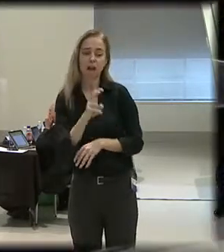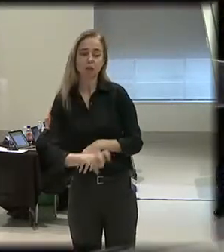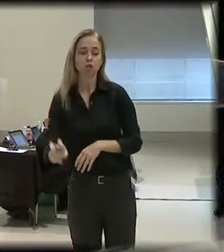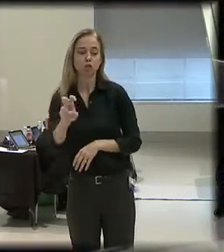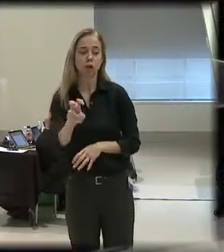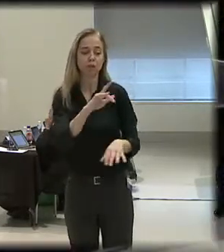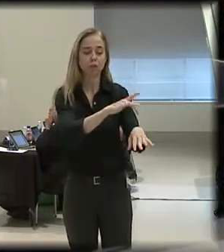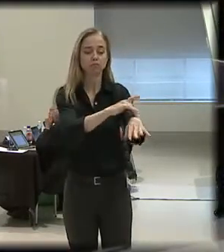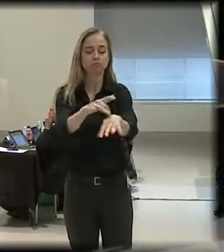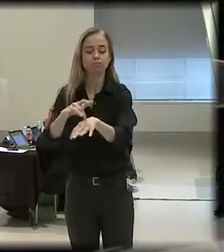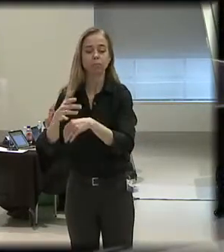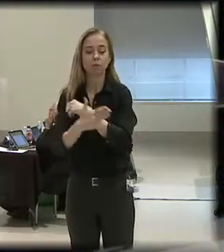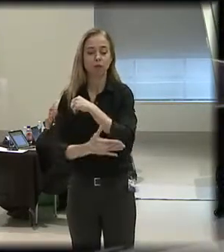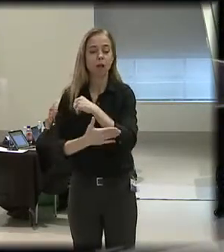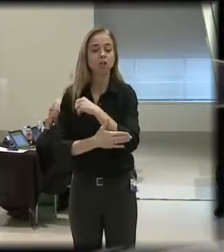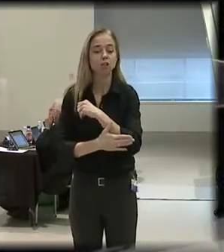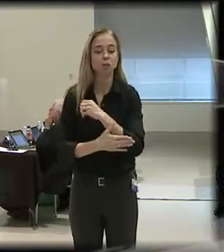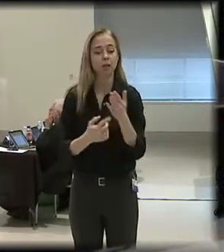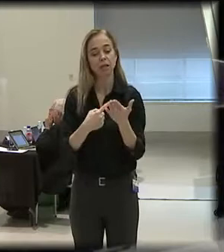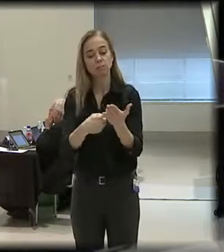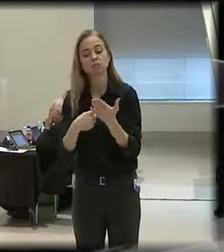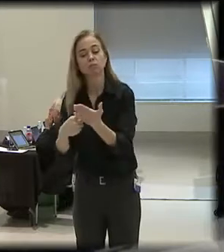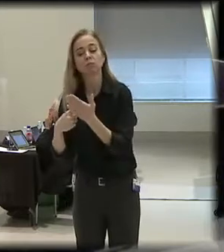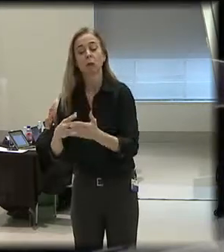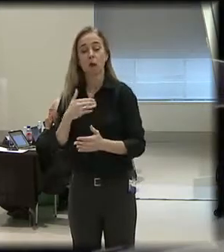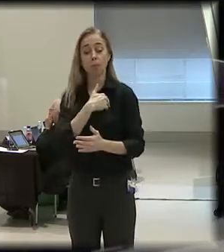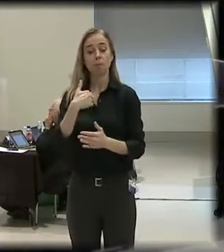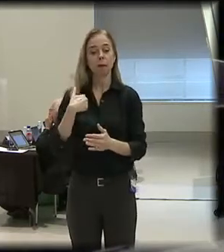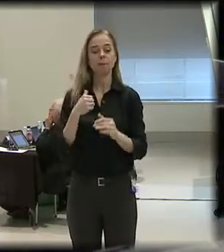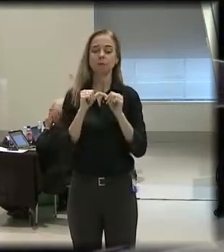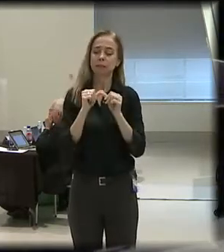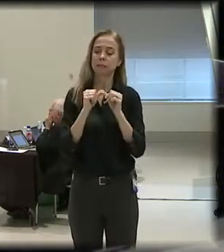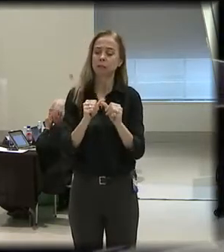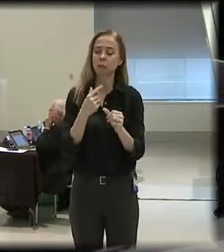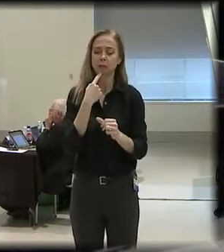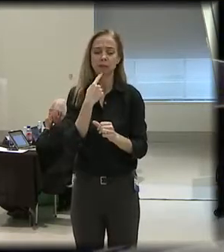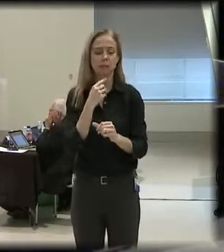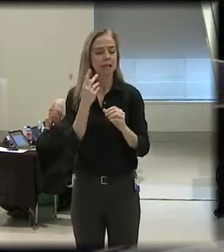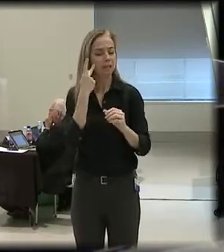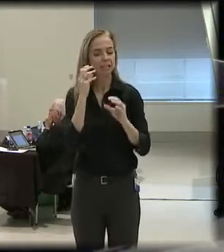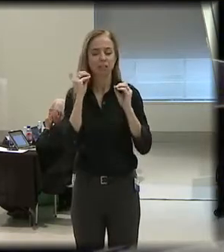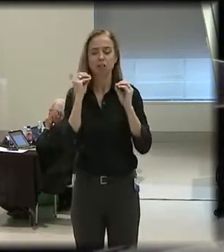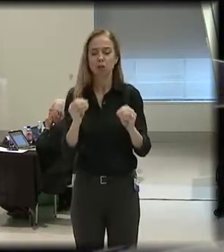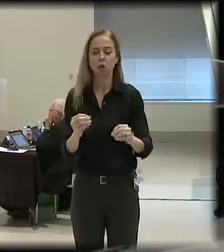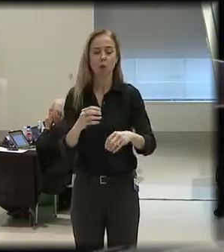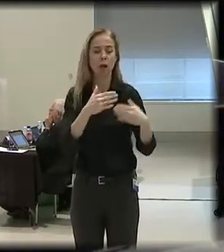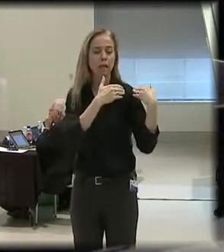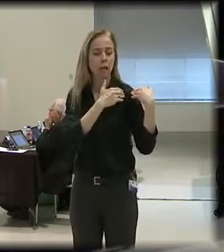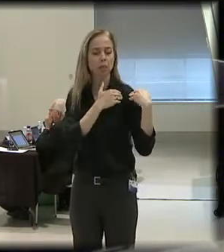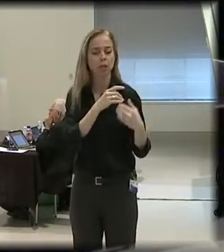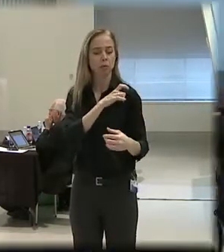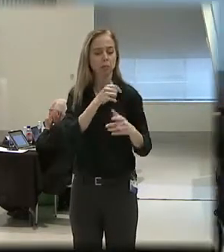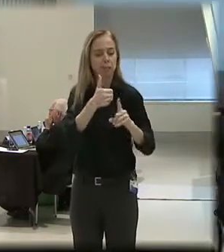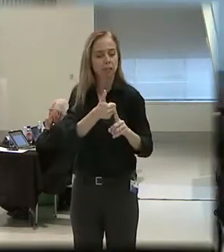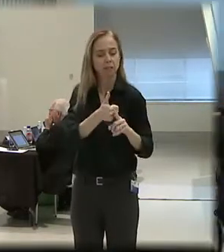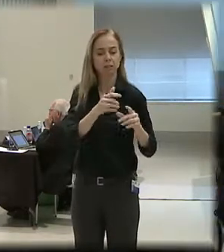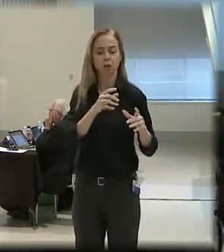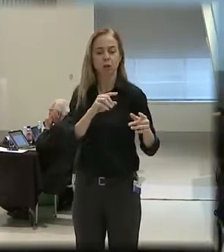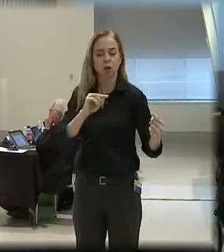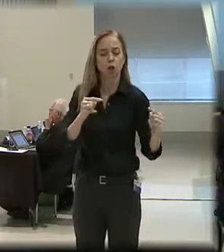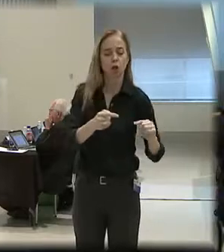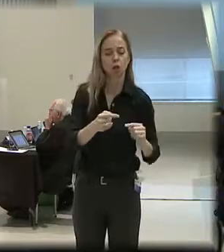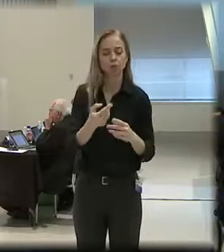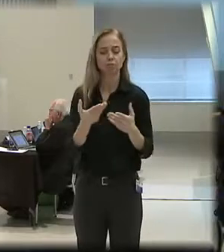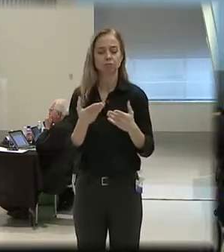and talk with our members, they consistently talk about the fact that they don't see any accountability when police officers harm or